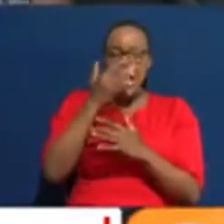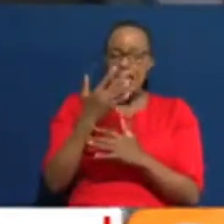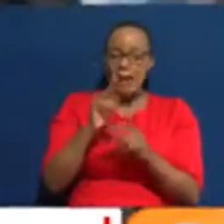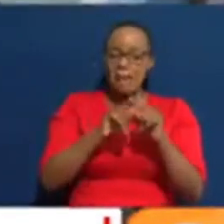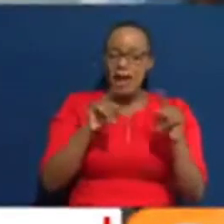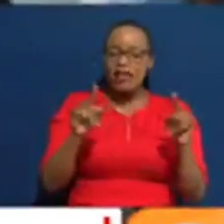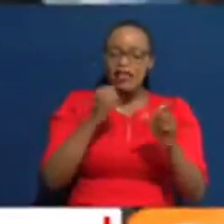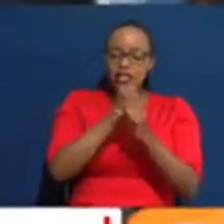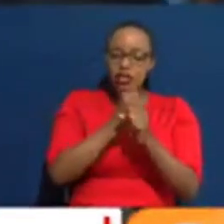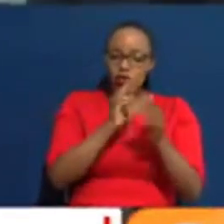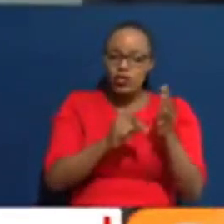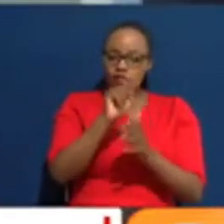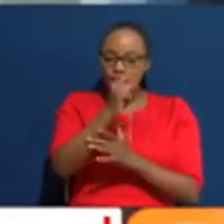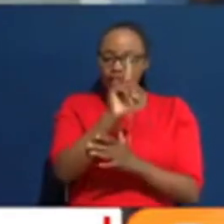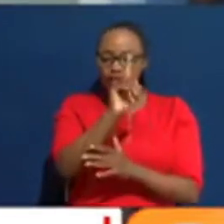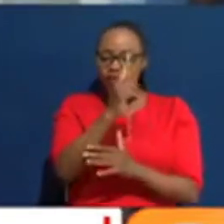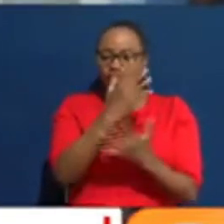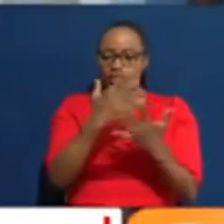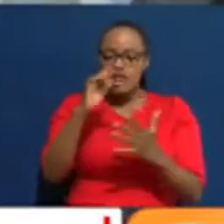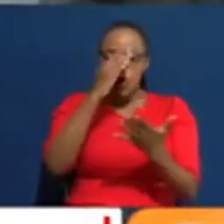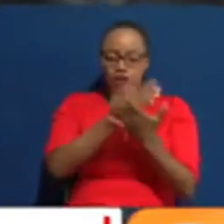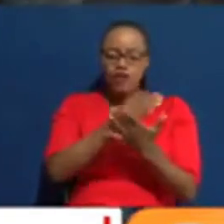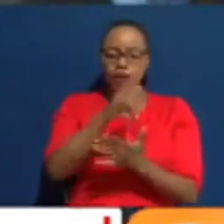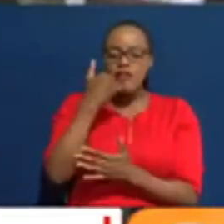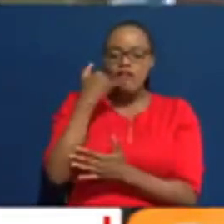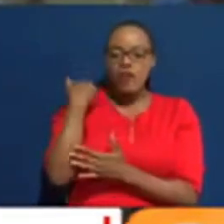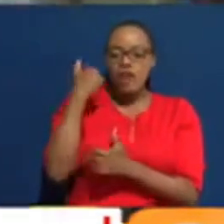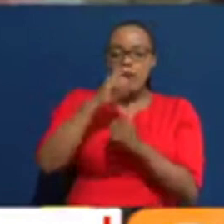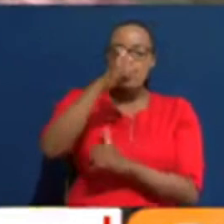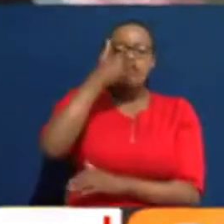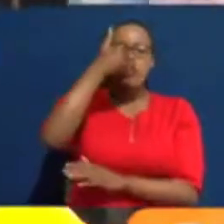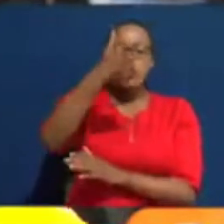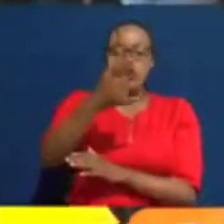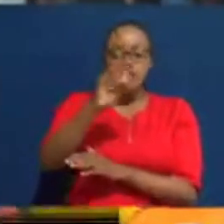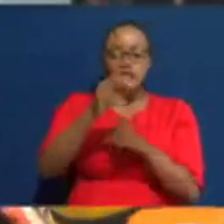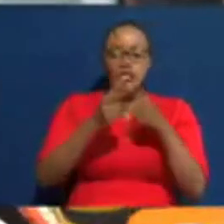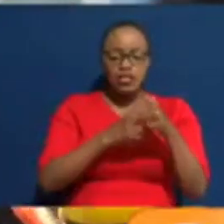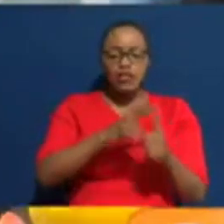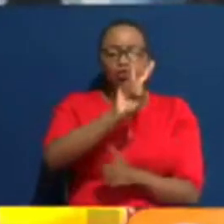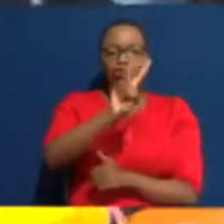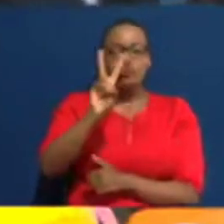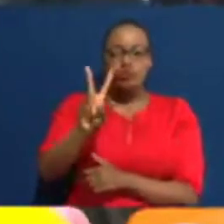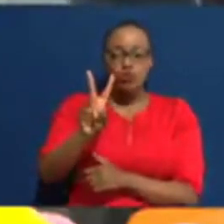what he did is that he did one thing. He confirmed the number that had called him. So it was